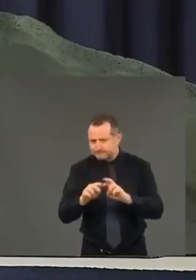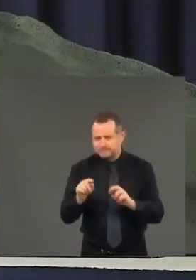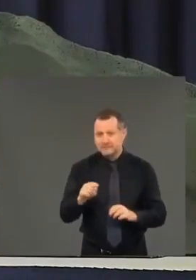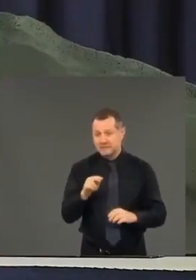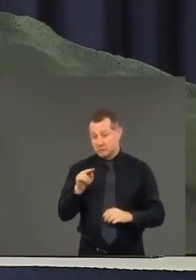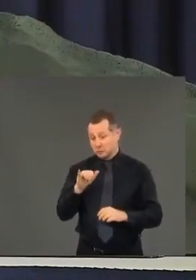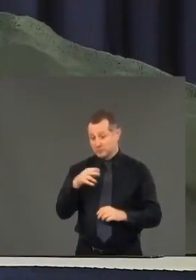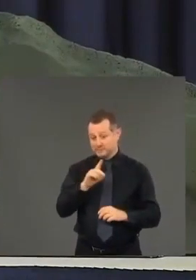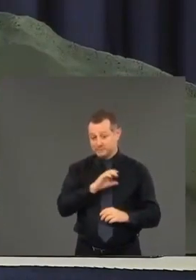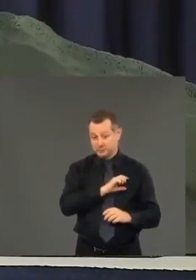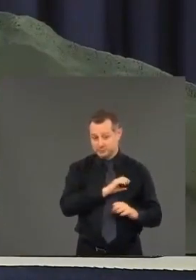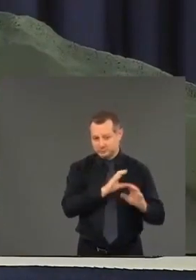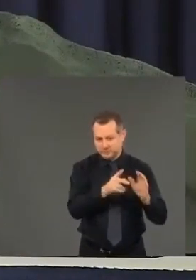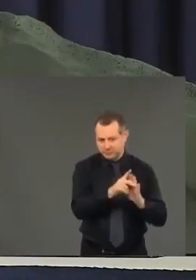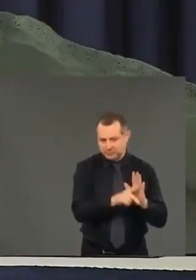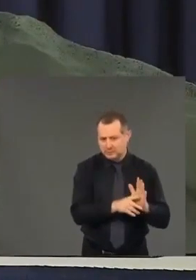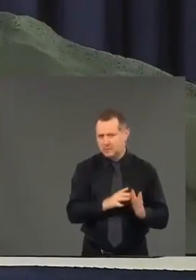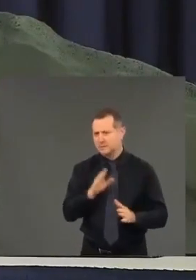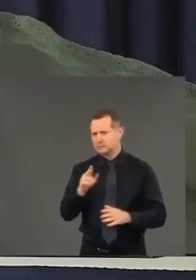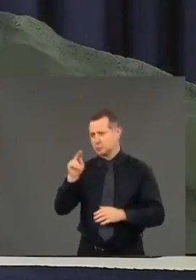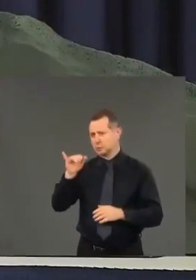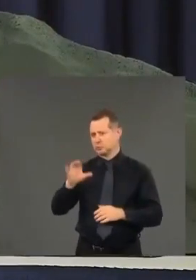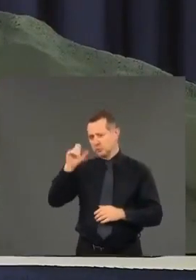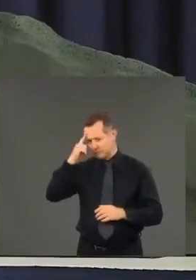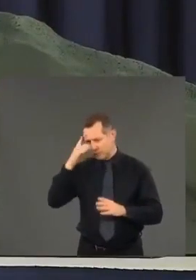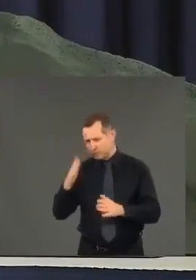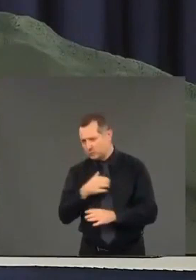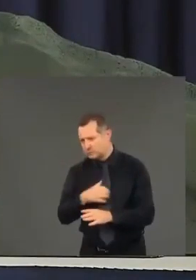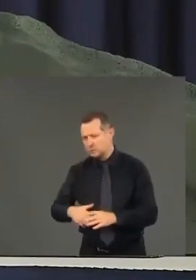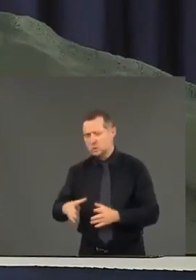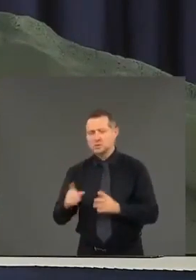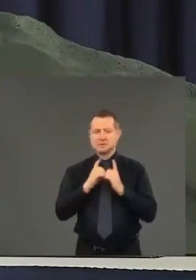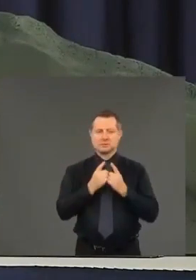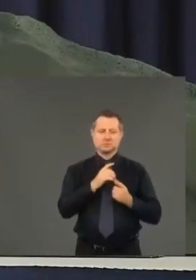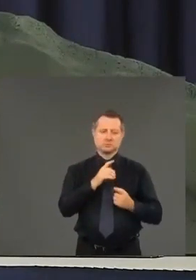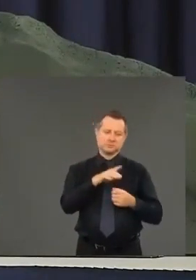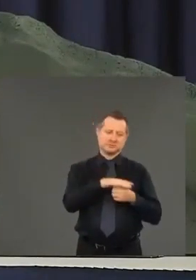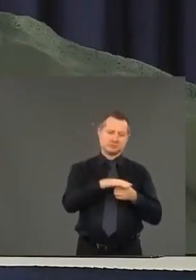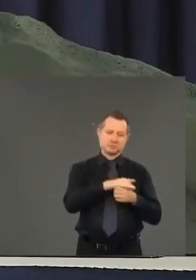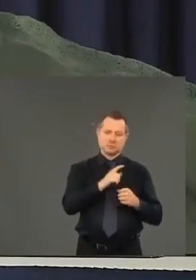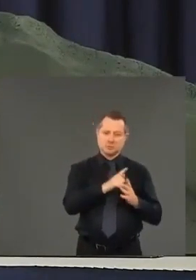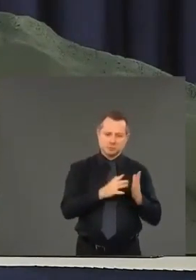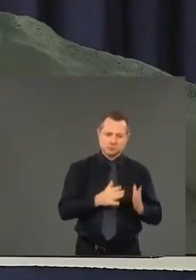you have the city government, you have district attorneys, and you have the courts.